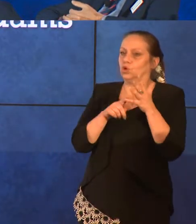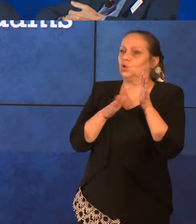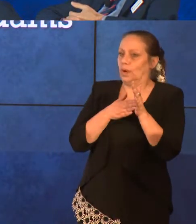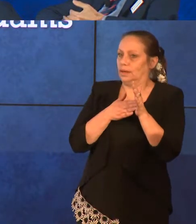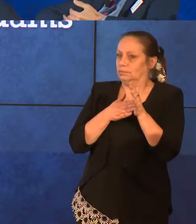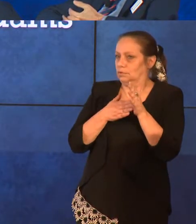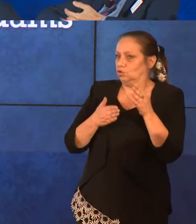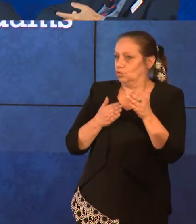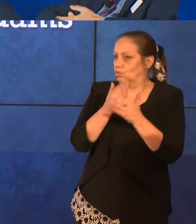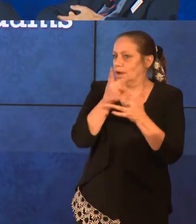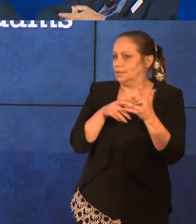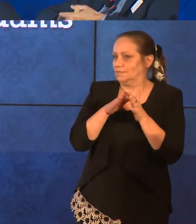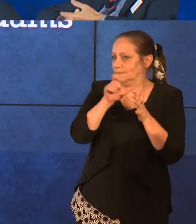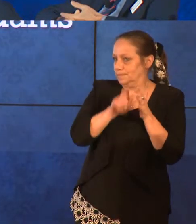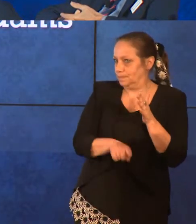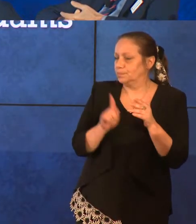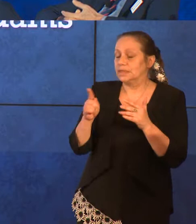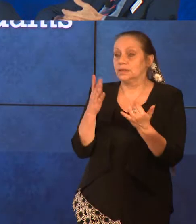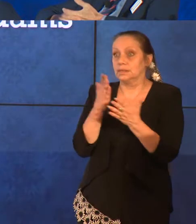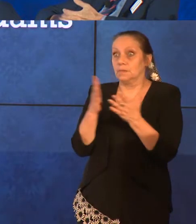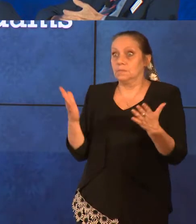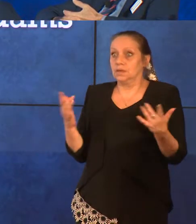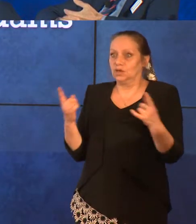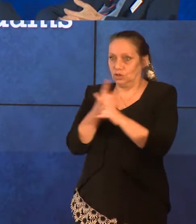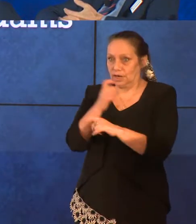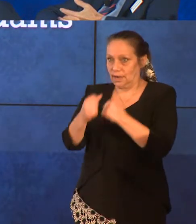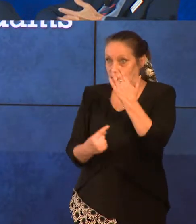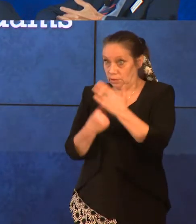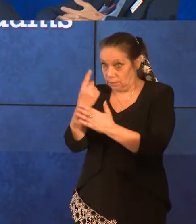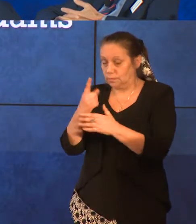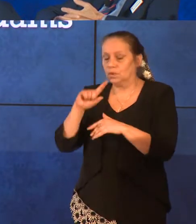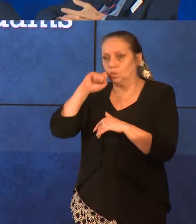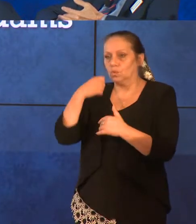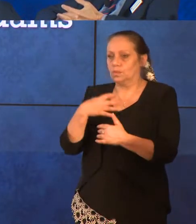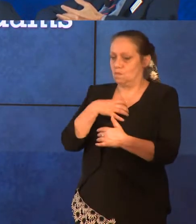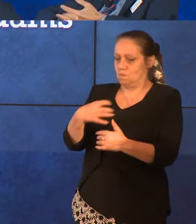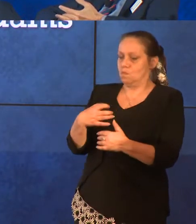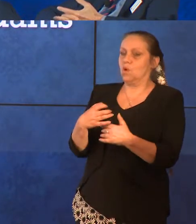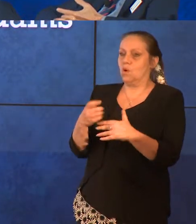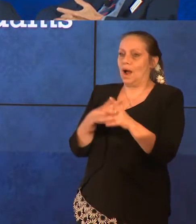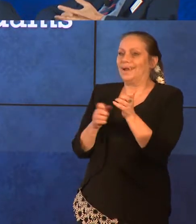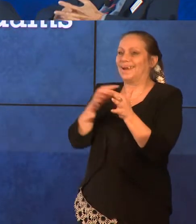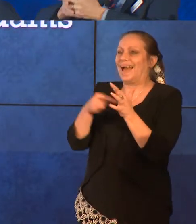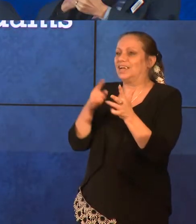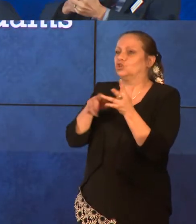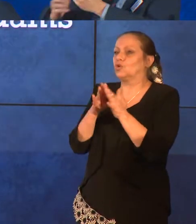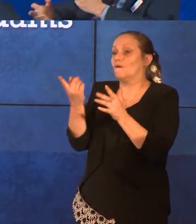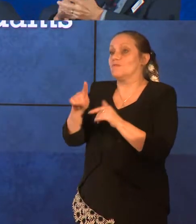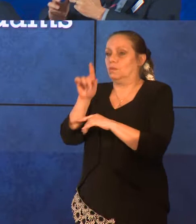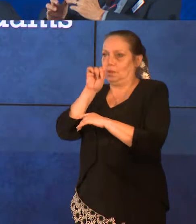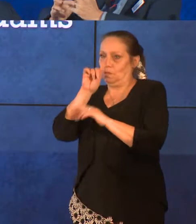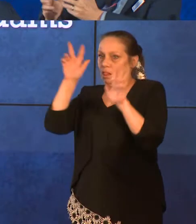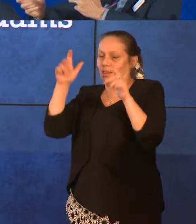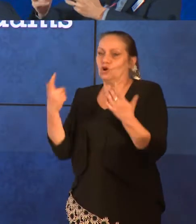will be, it's quite a significant change that we will be much more an agent of people rather than just